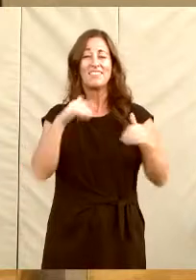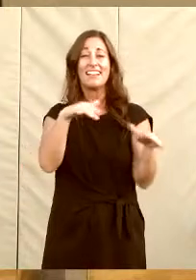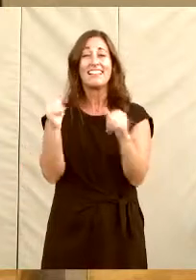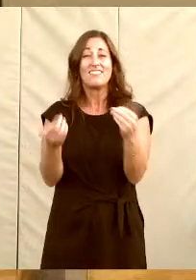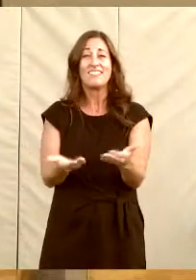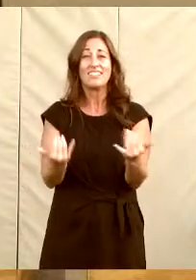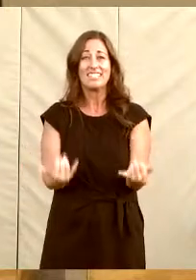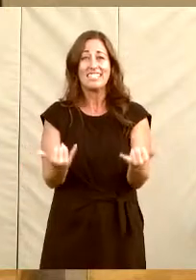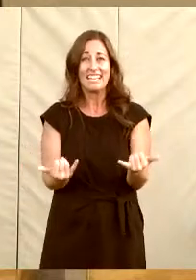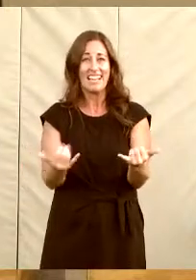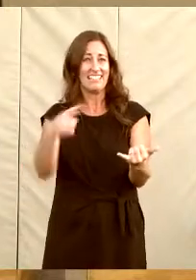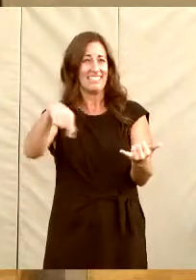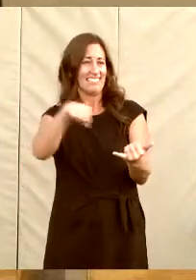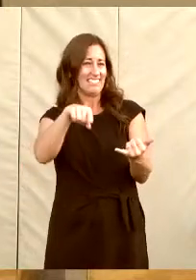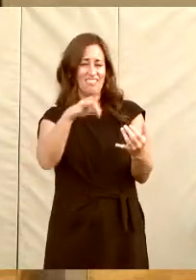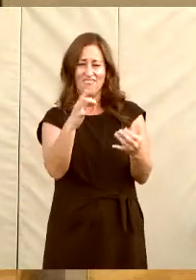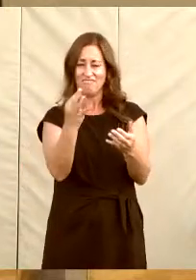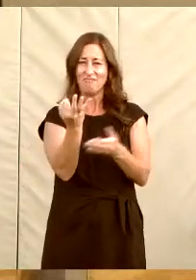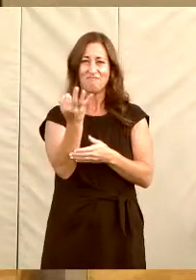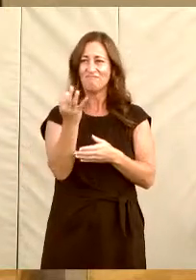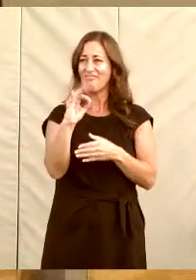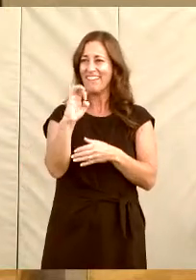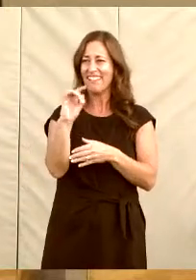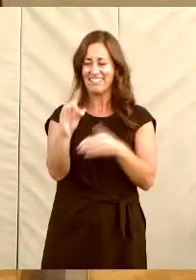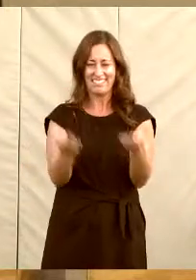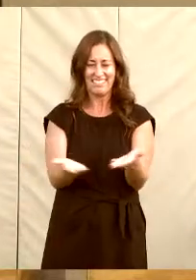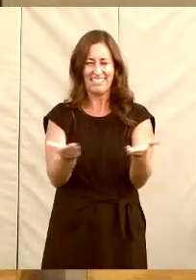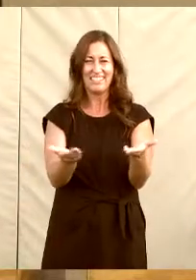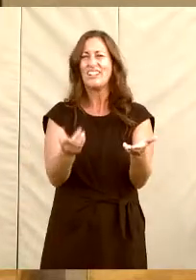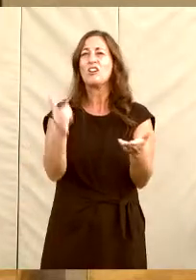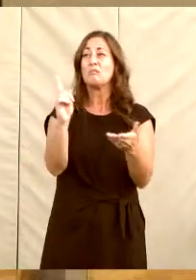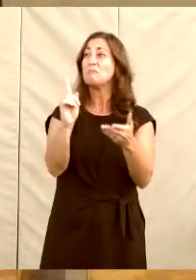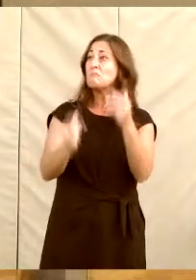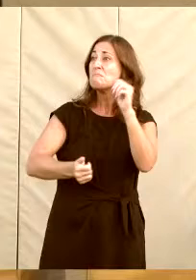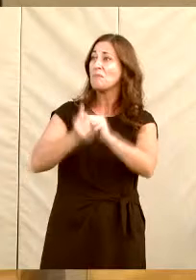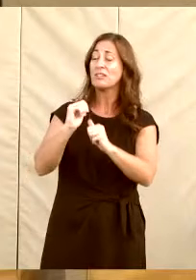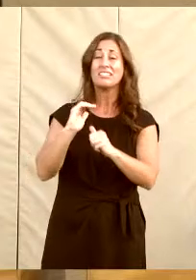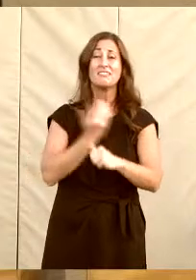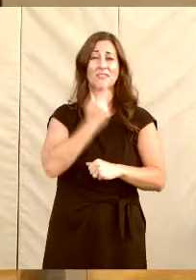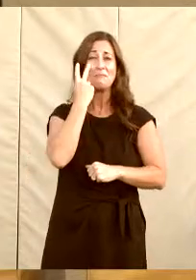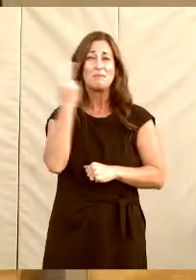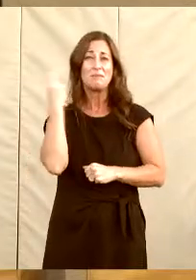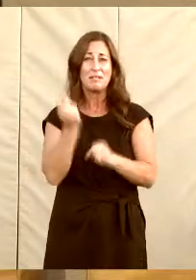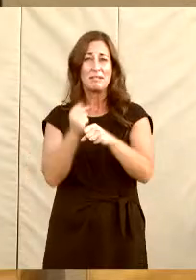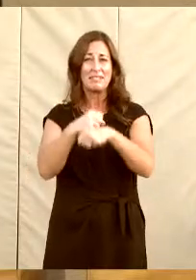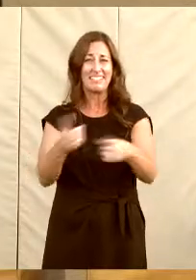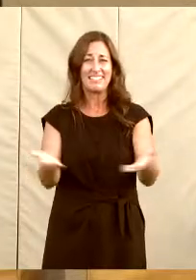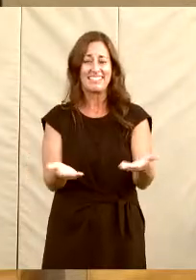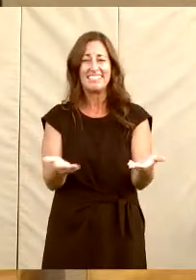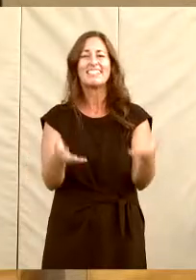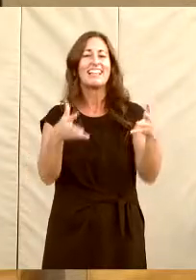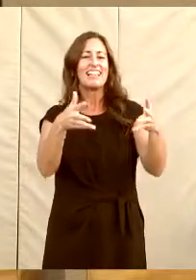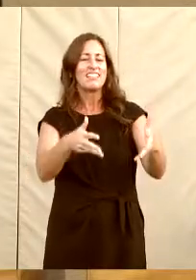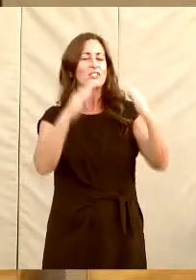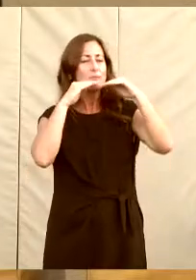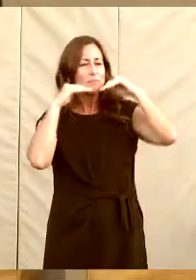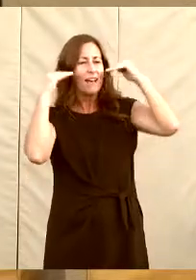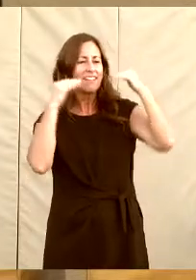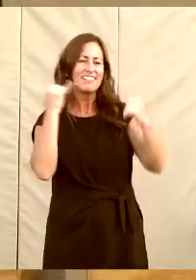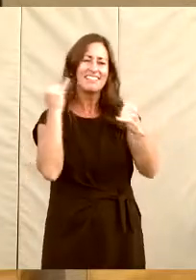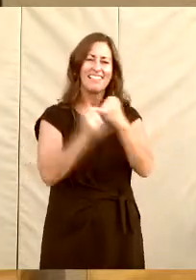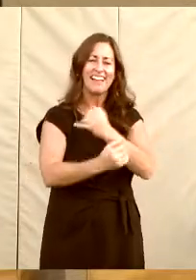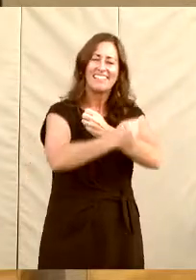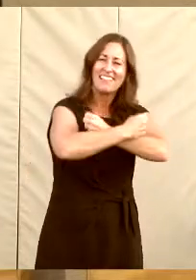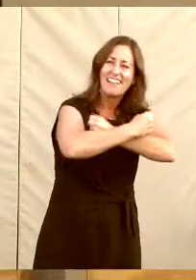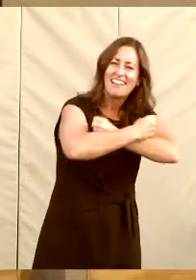the Birkelback Field, where most of our football season memories were made, leaving our smiles and our final hugs before we begin our new